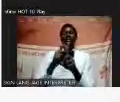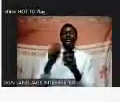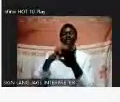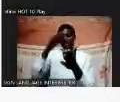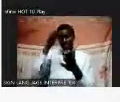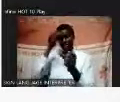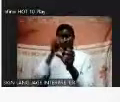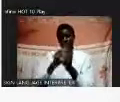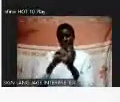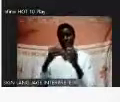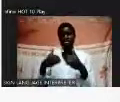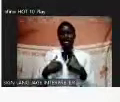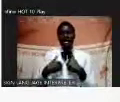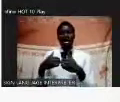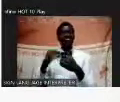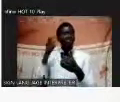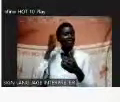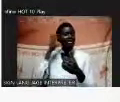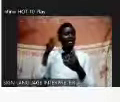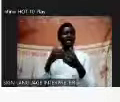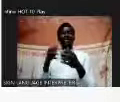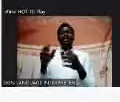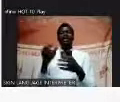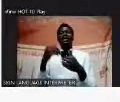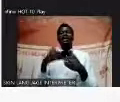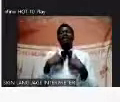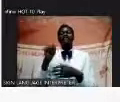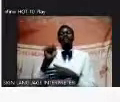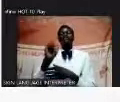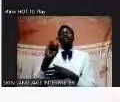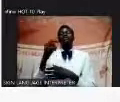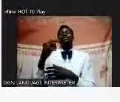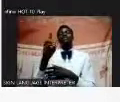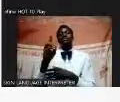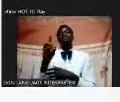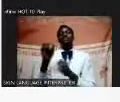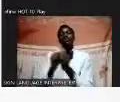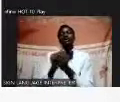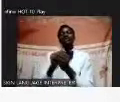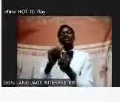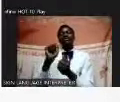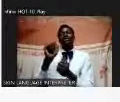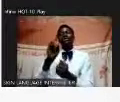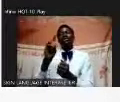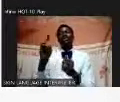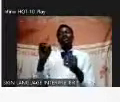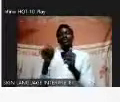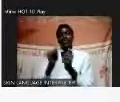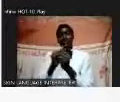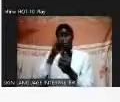have ADHD and its brother ADD, you have intellectual disabilities, you